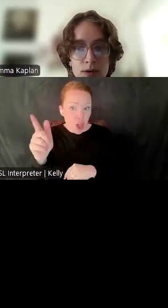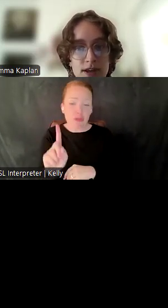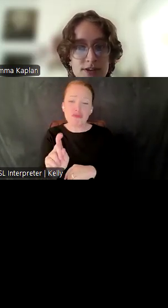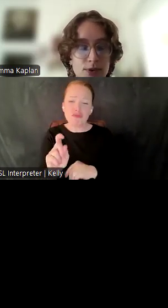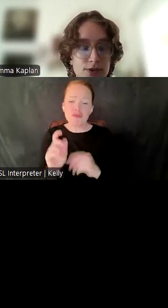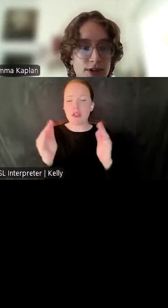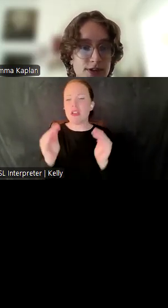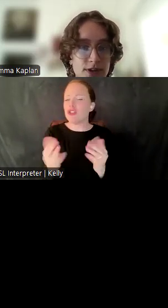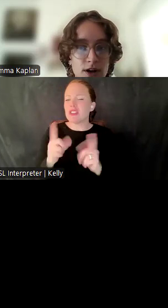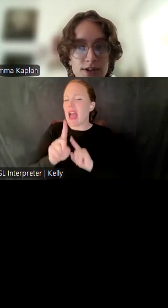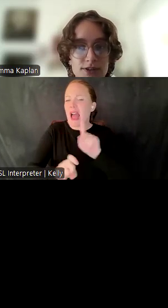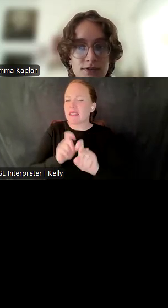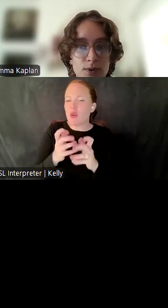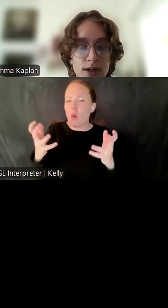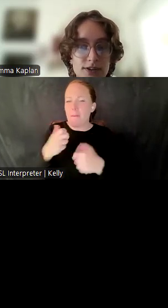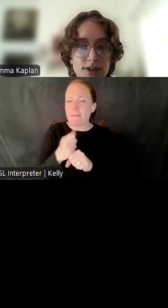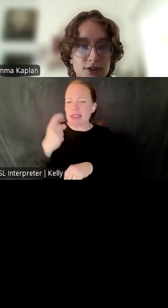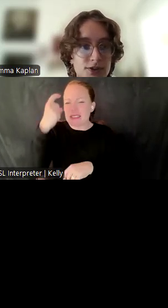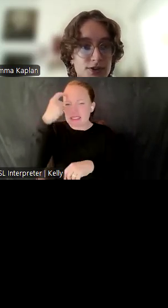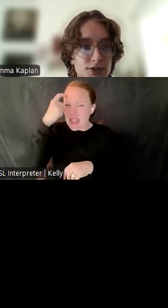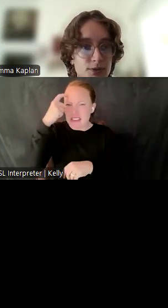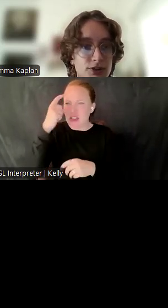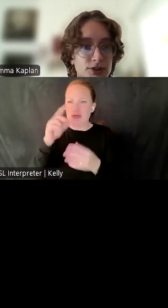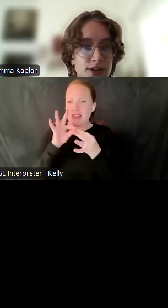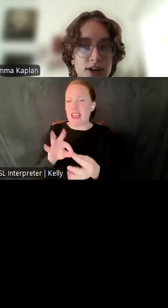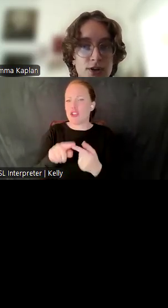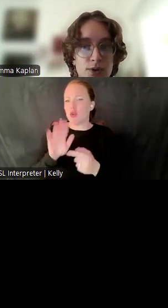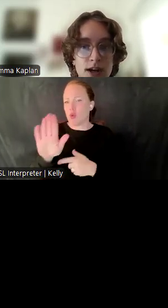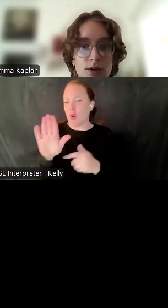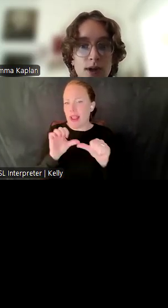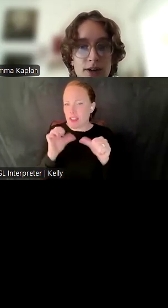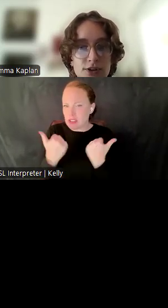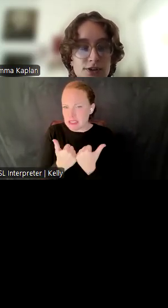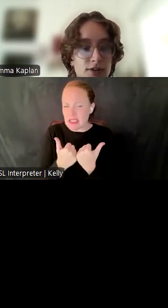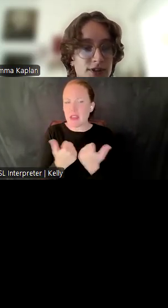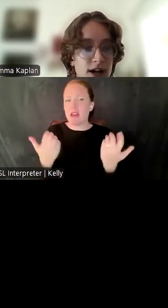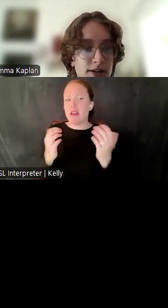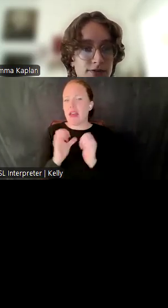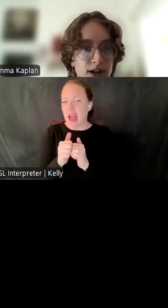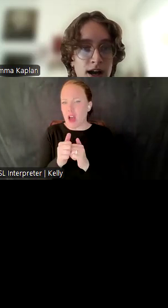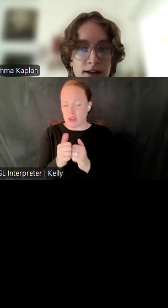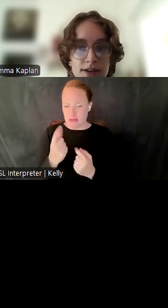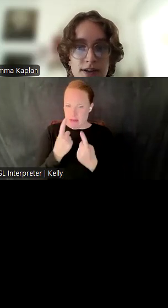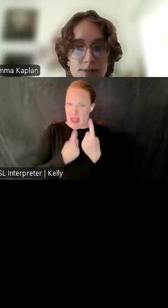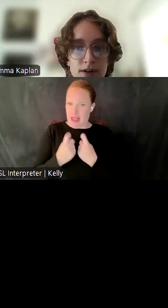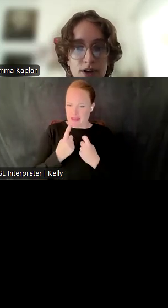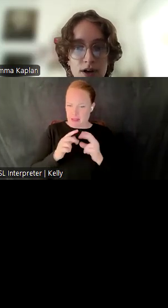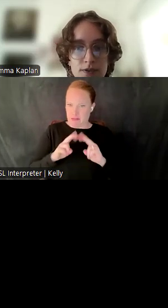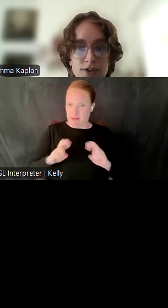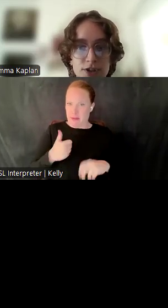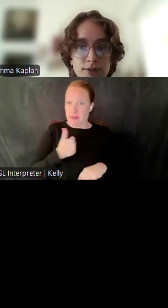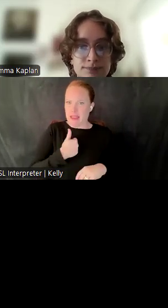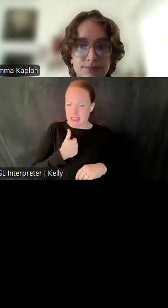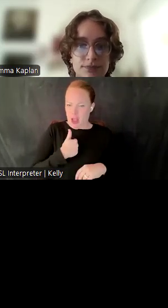finding out what makes the most sense in the context of your organization. So these are some questions that you will ask yourself to kind of guide the next part of